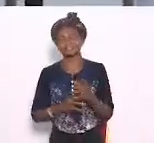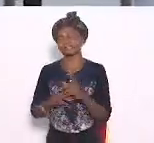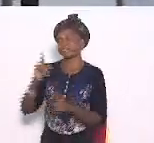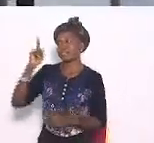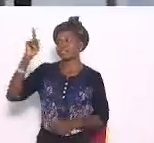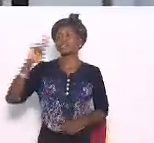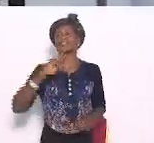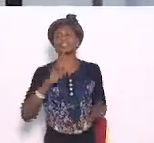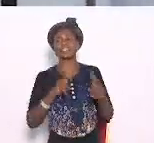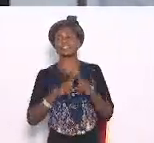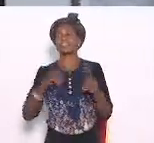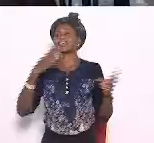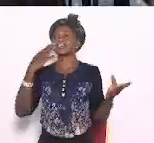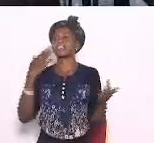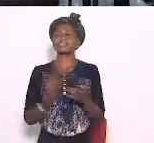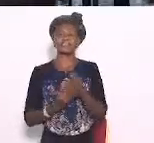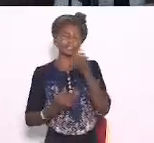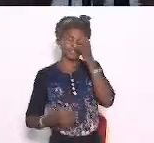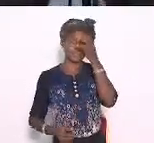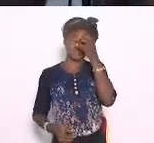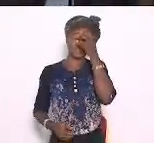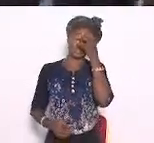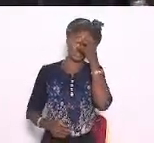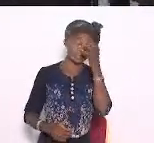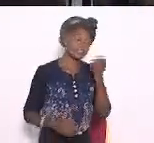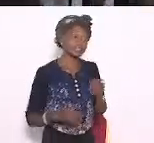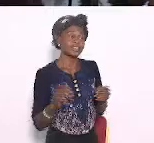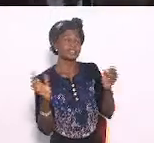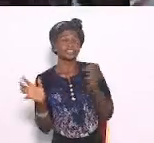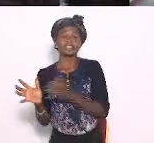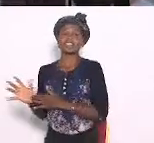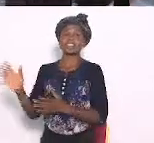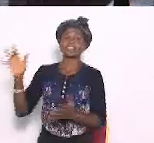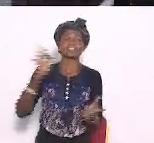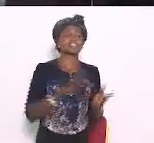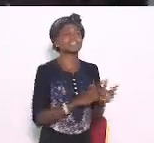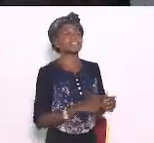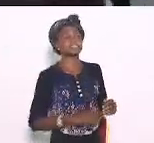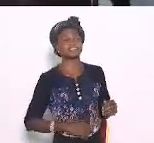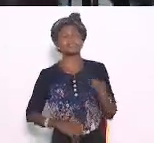Jesus you are so good Jesus